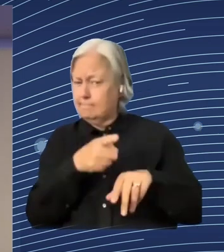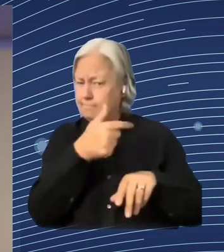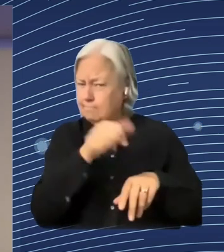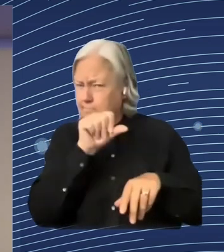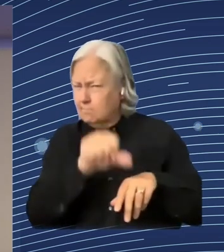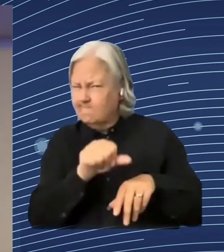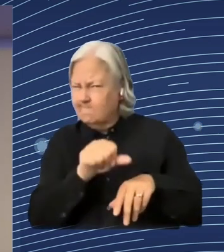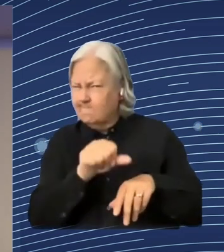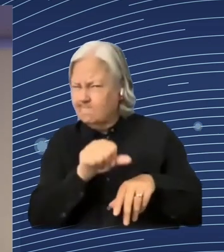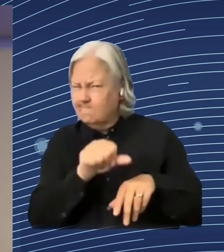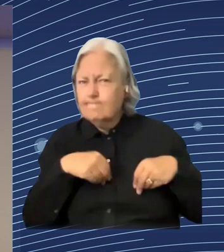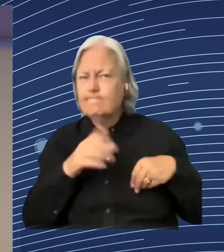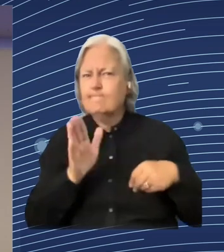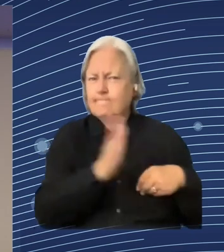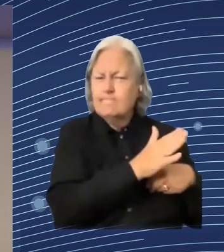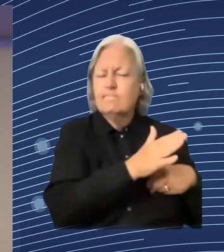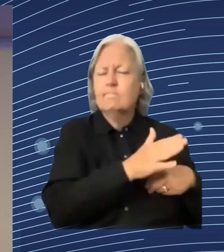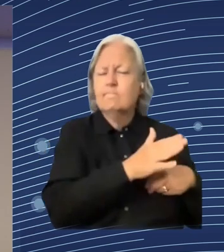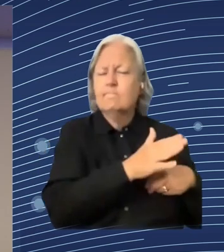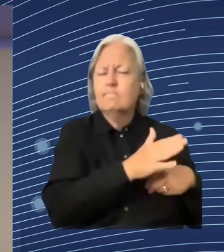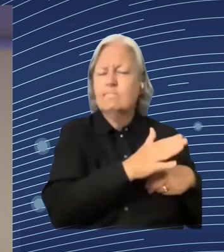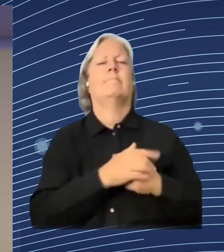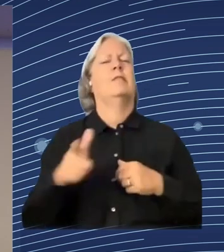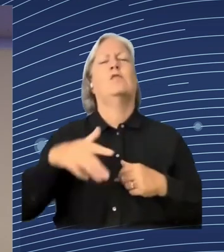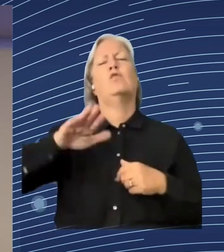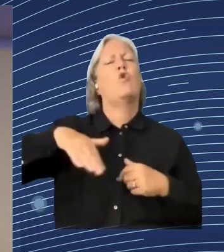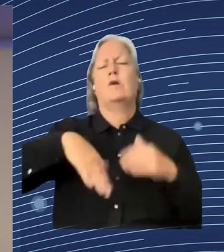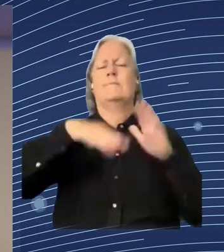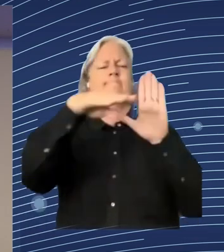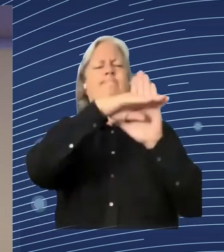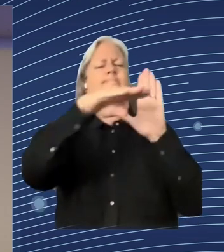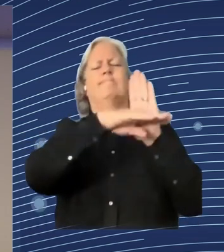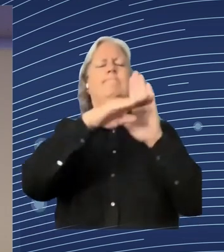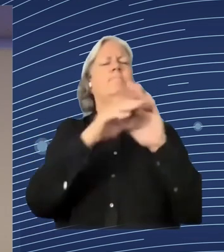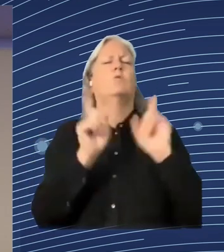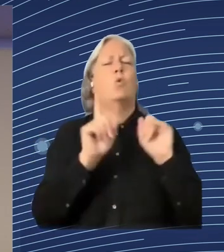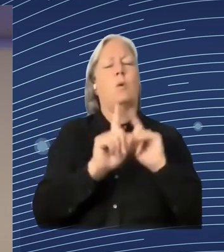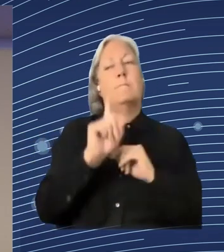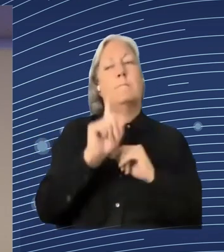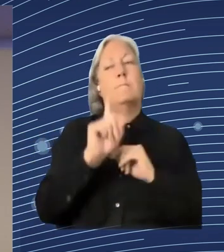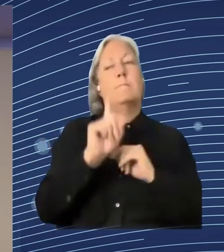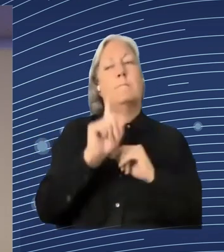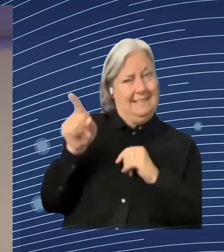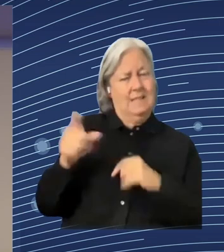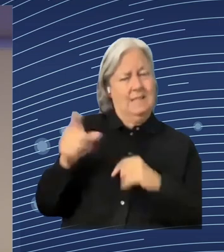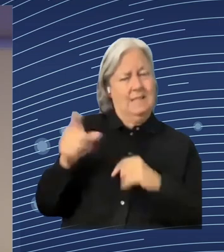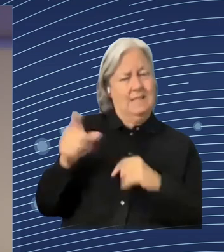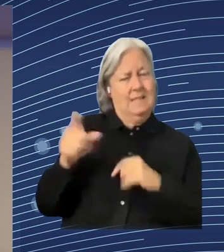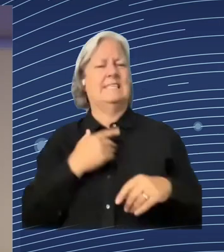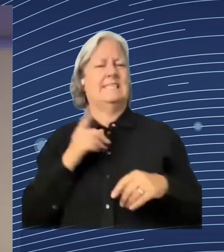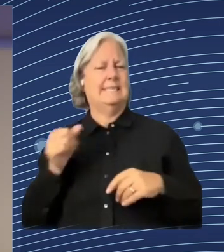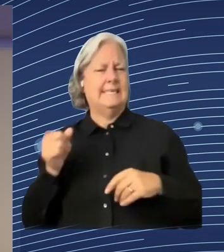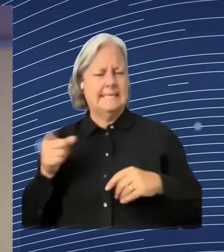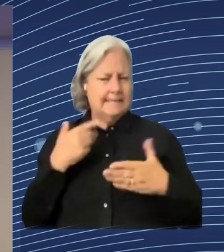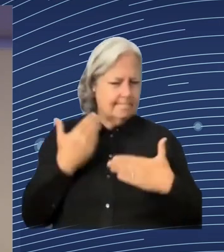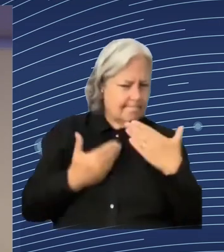is or regulation is not there yet, but they are taking the steps to make it just like to make